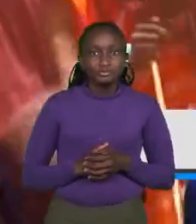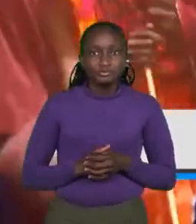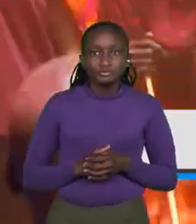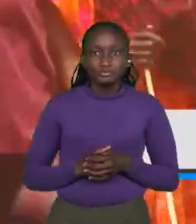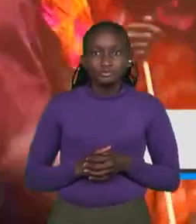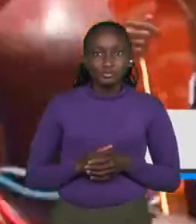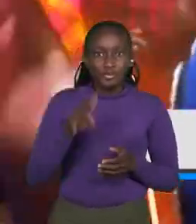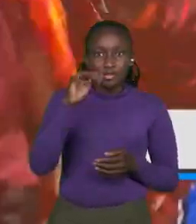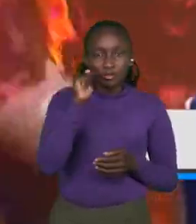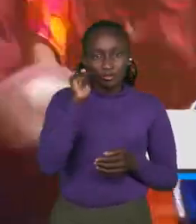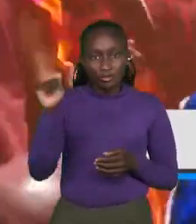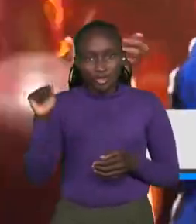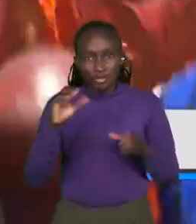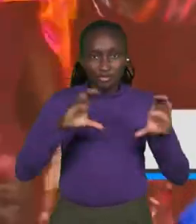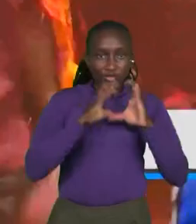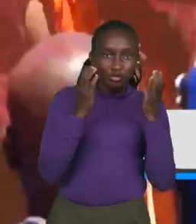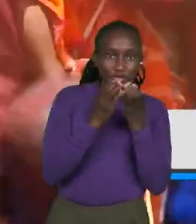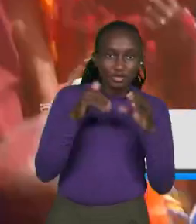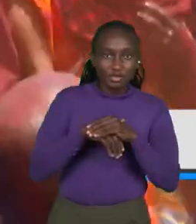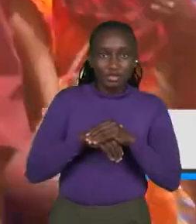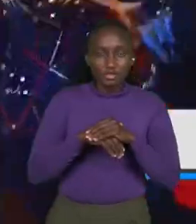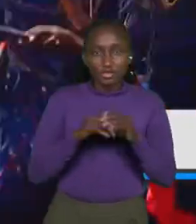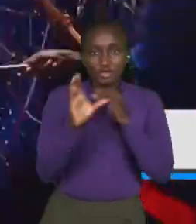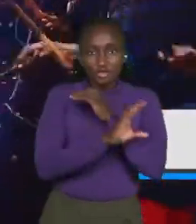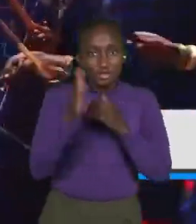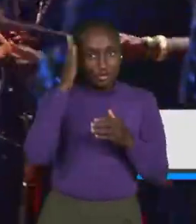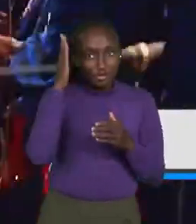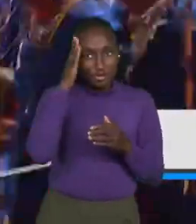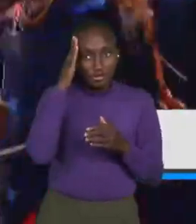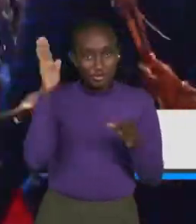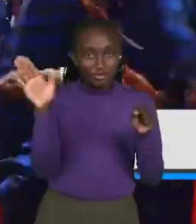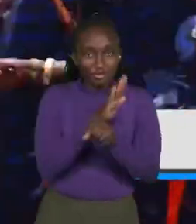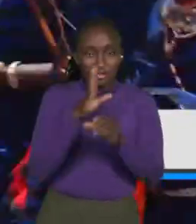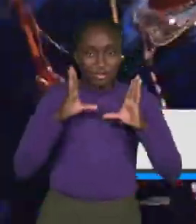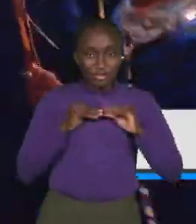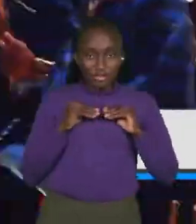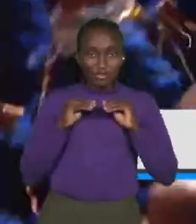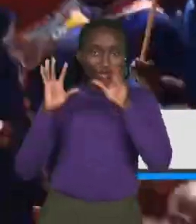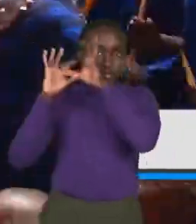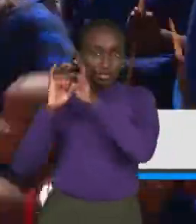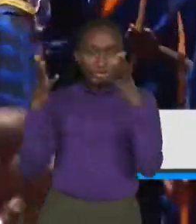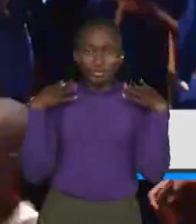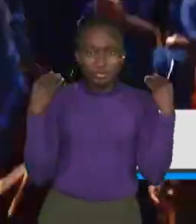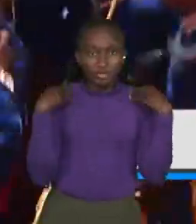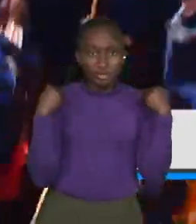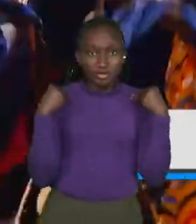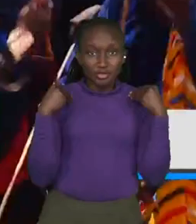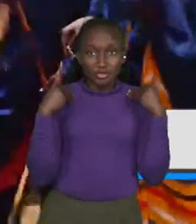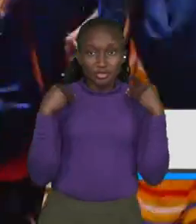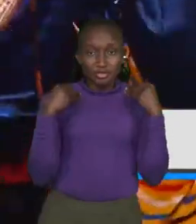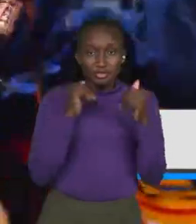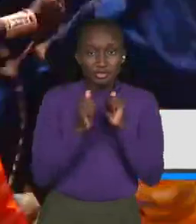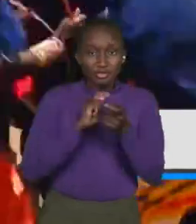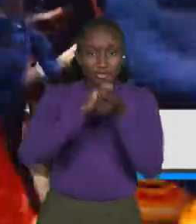The Ma community is among the communities in the country popularly known for fully embracing their cultural practices, among them being